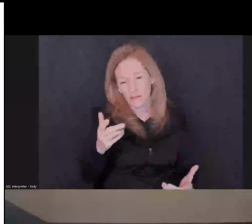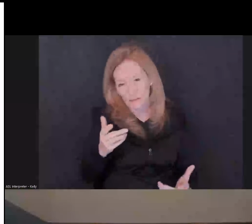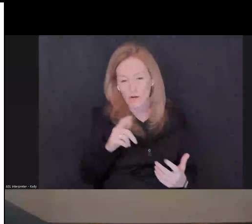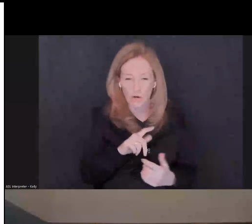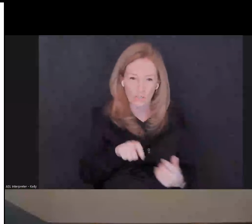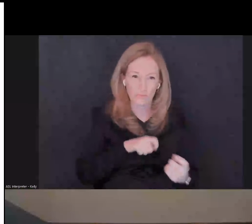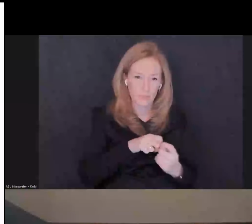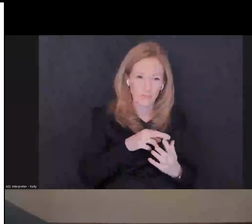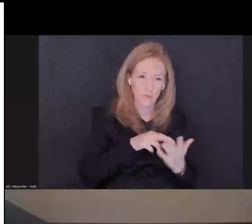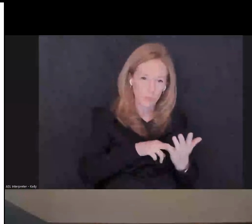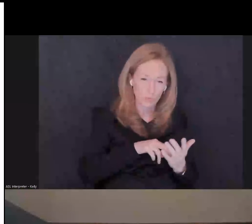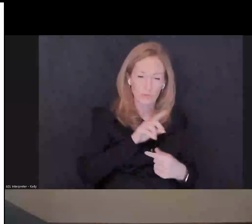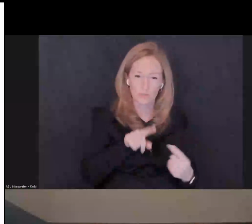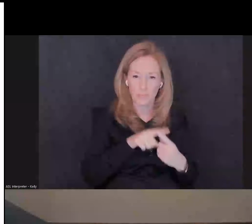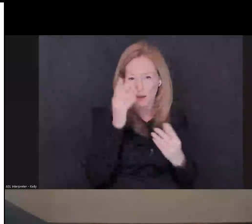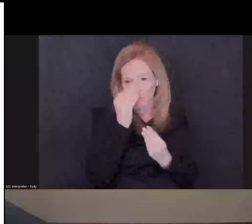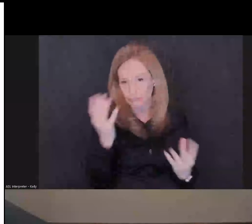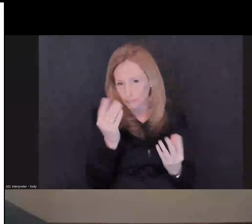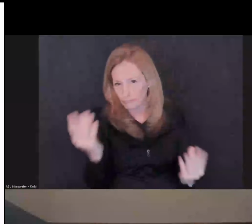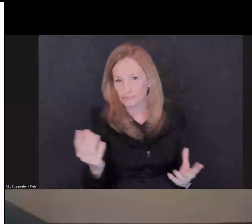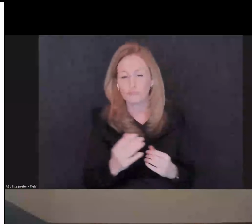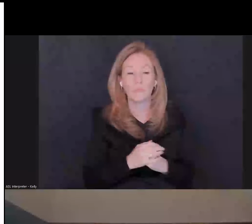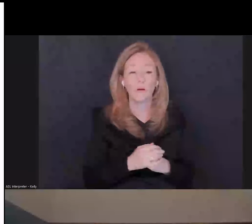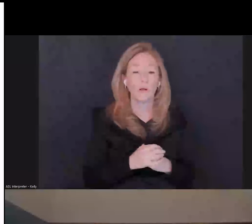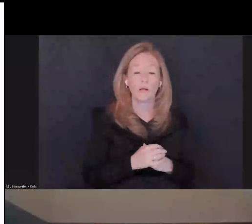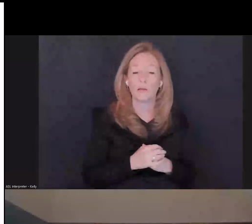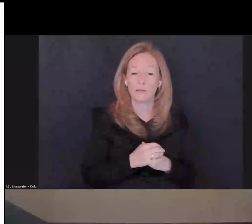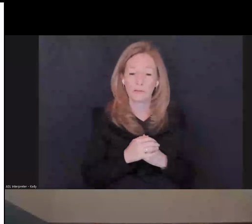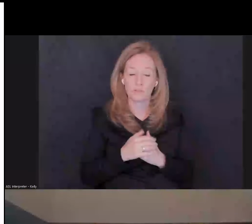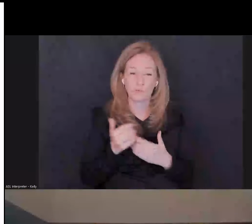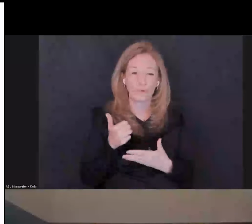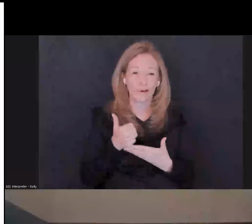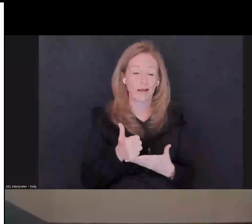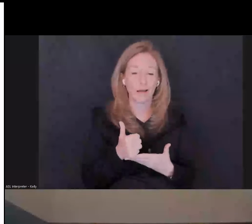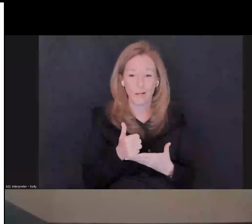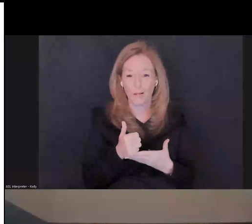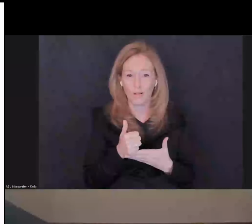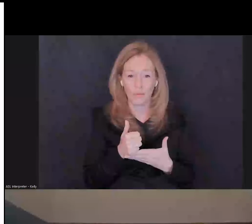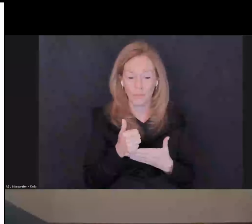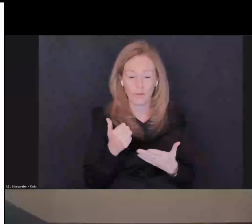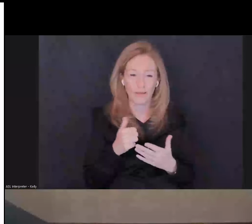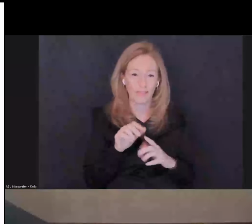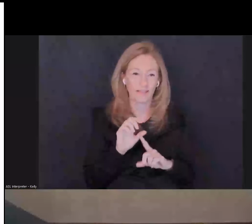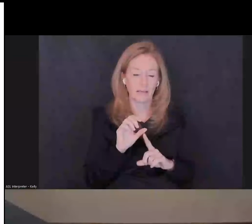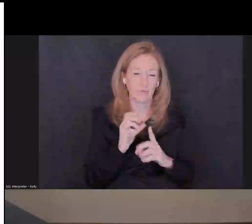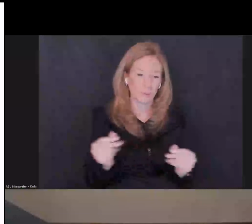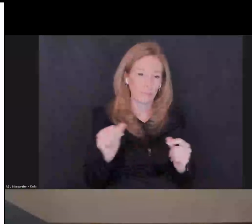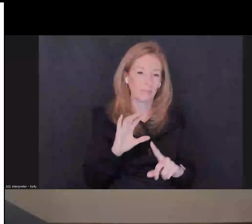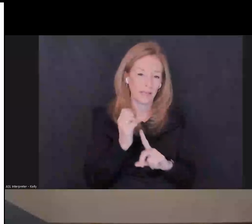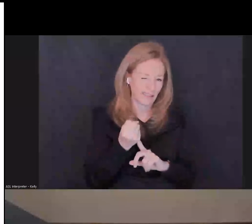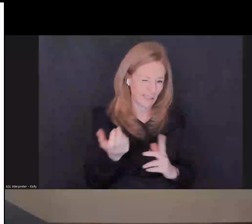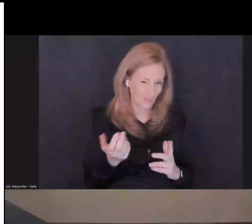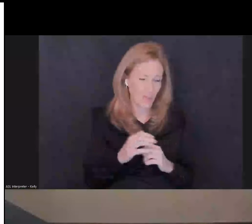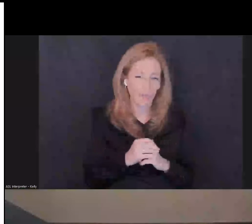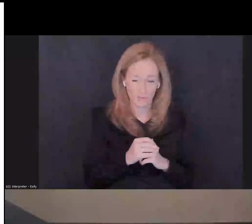around notification around that to help assist to the situation being remediated as quickly as